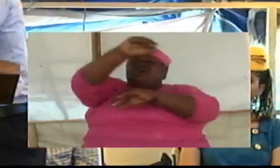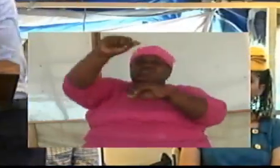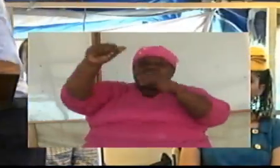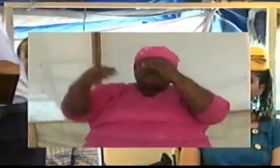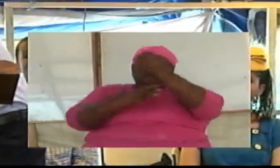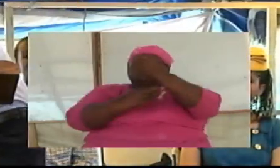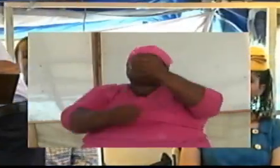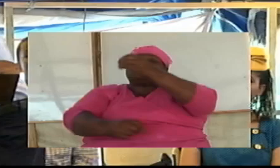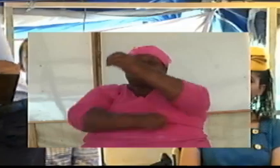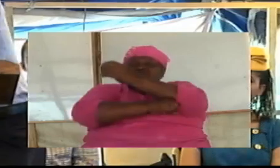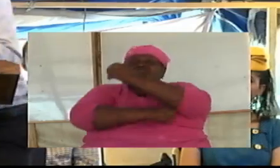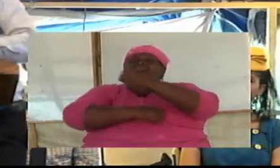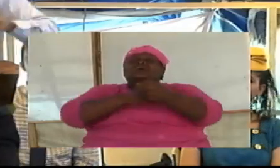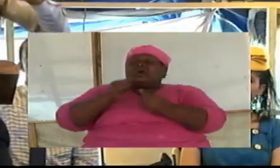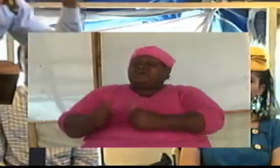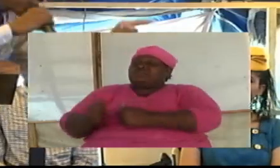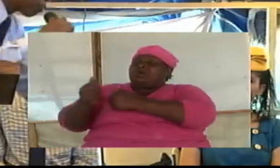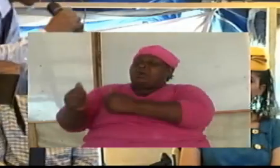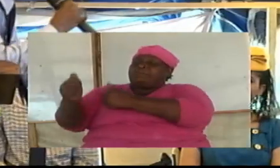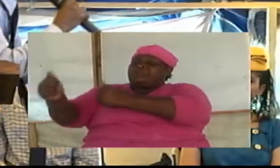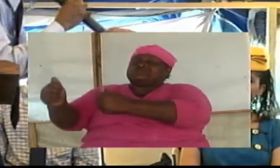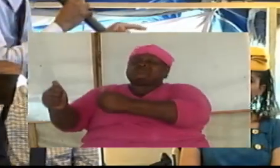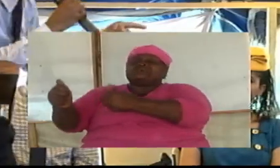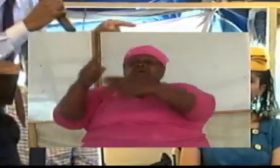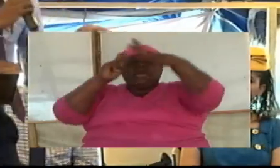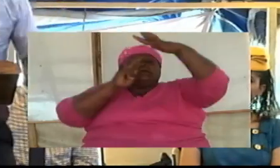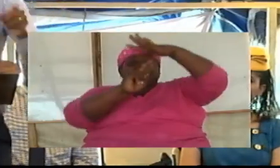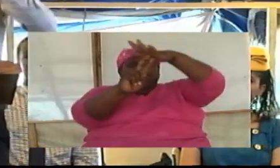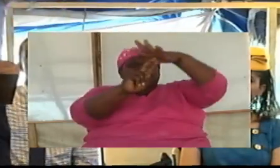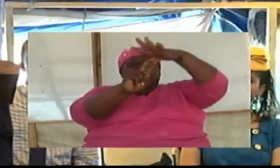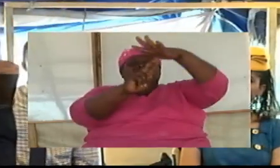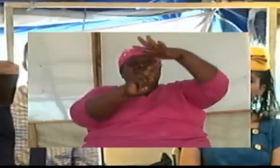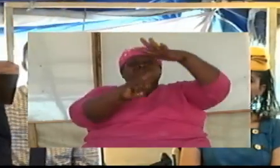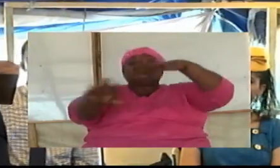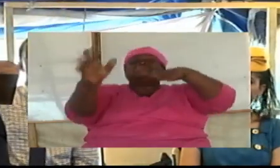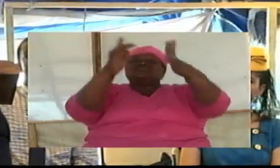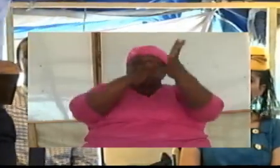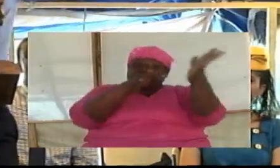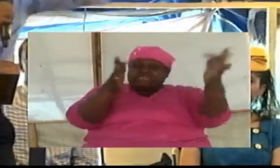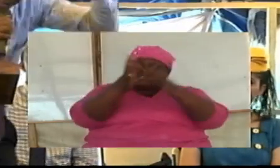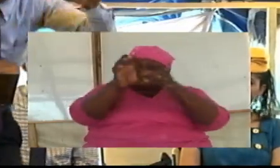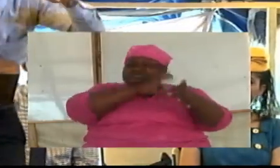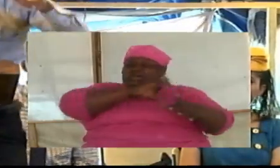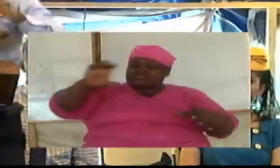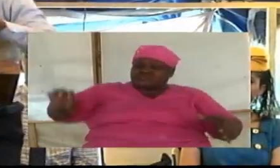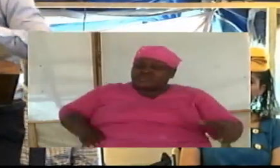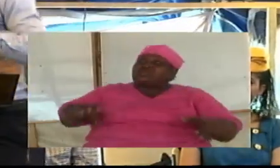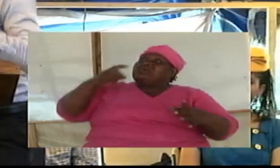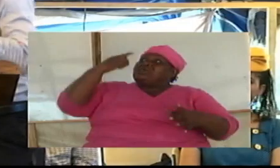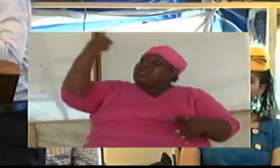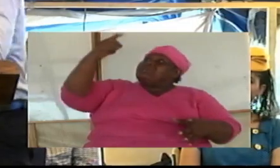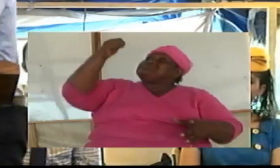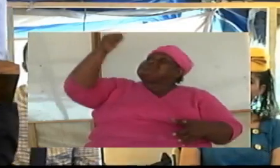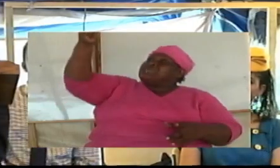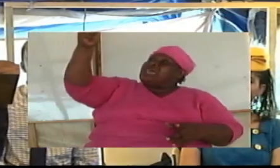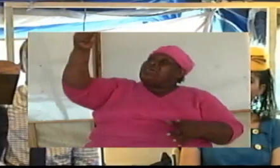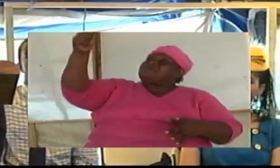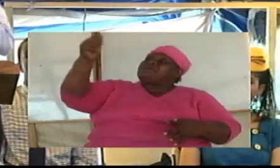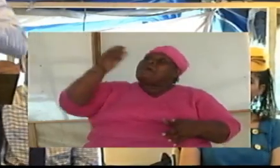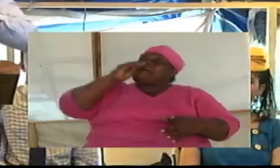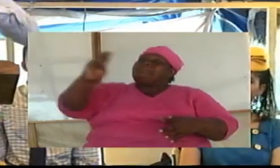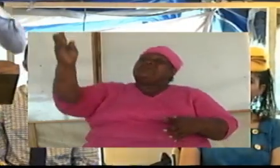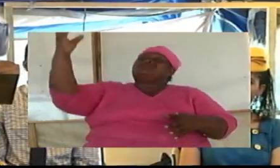of the apostles and the prophets. Jesus Christ himself being the